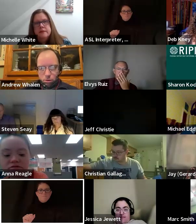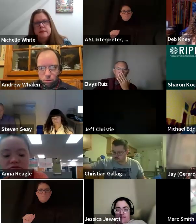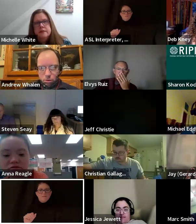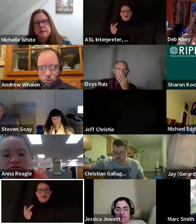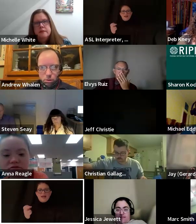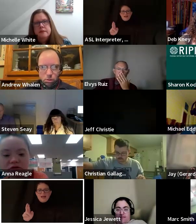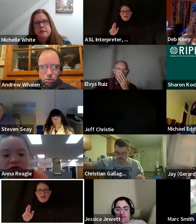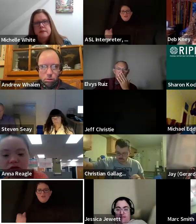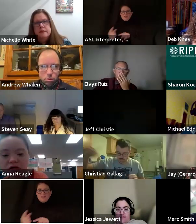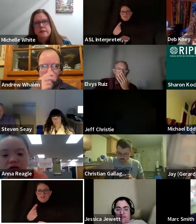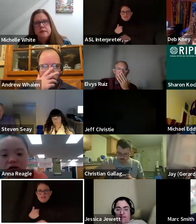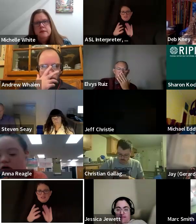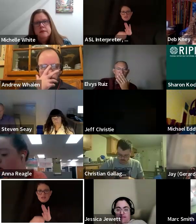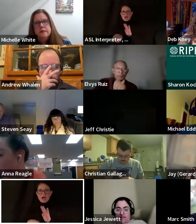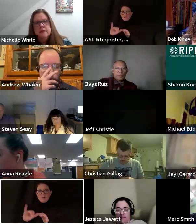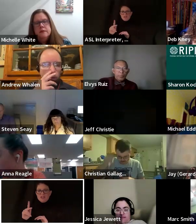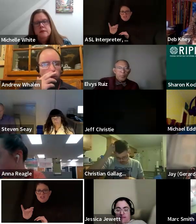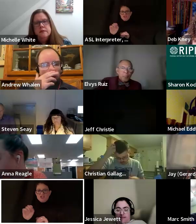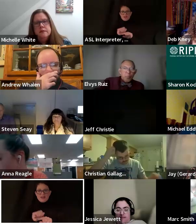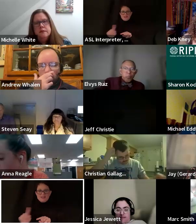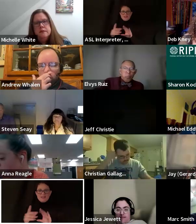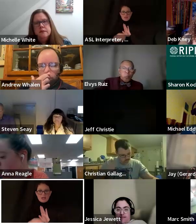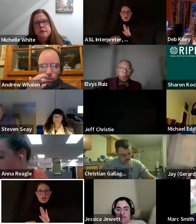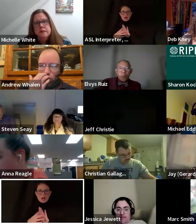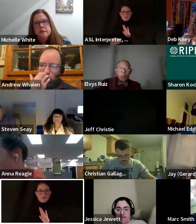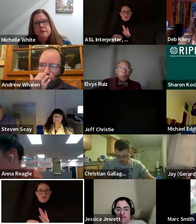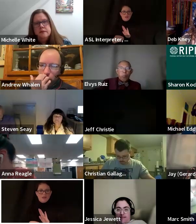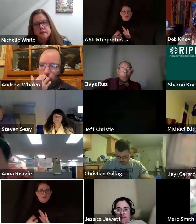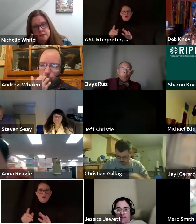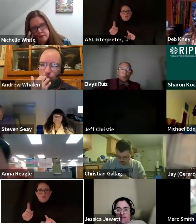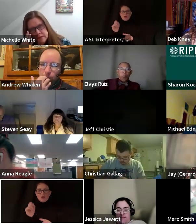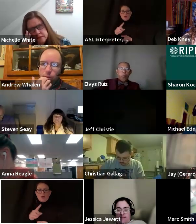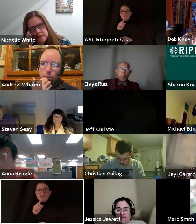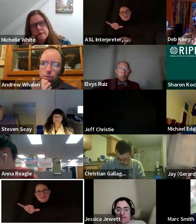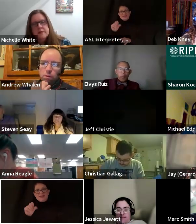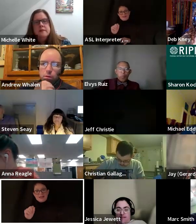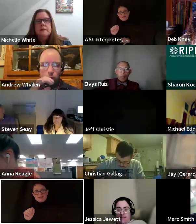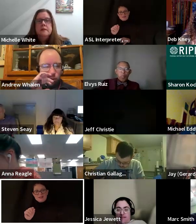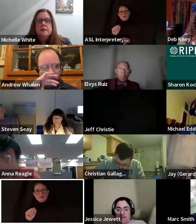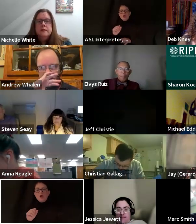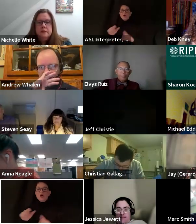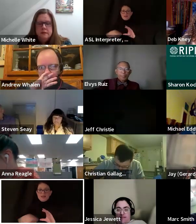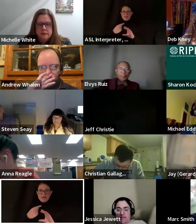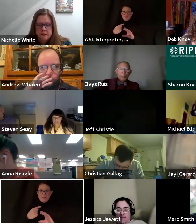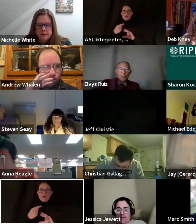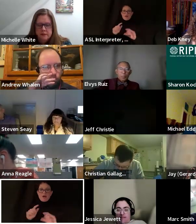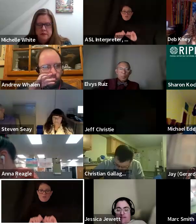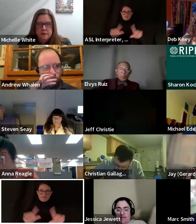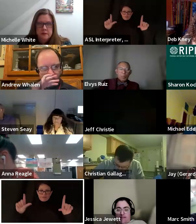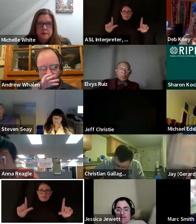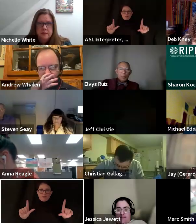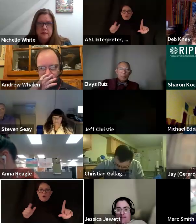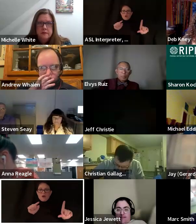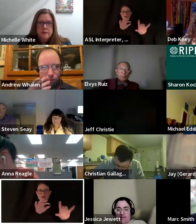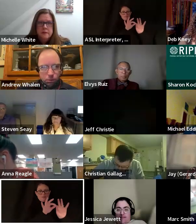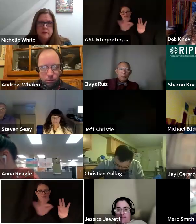So Heather sent us a copy or Jackie sent us a copy. And the answer to my own question is yes. When you get the email, there's one that